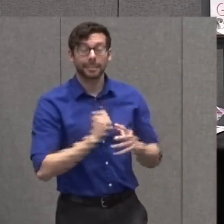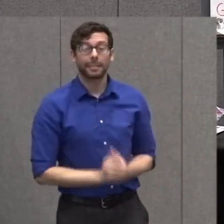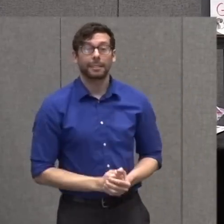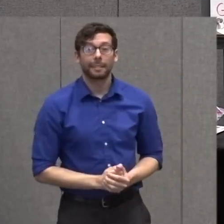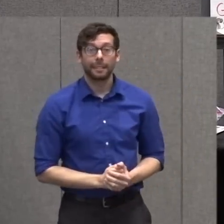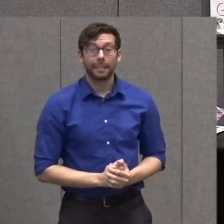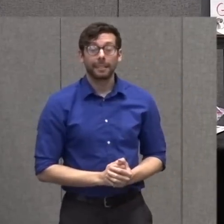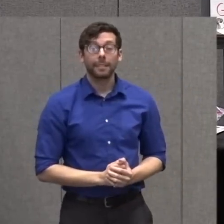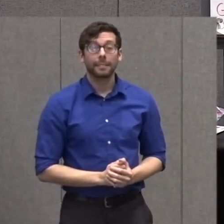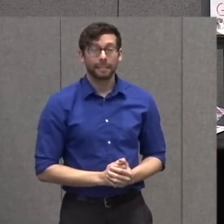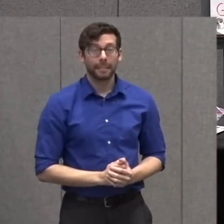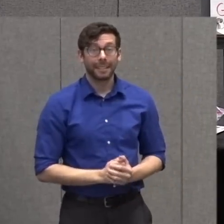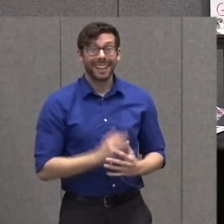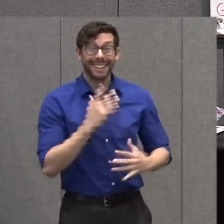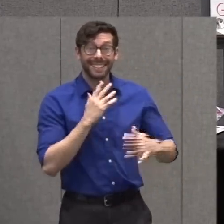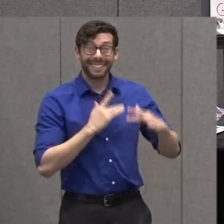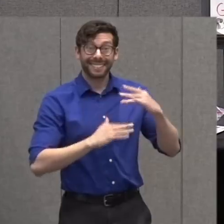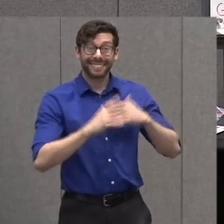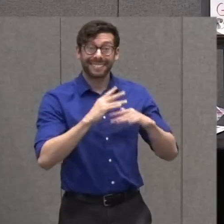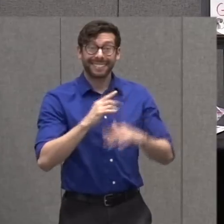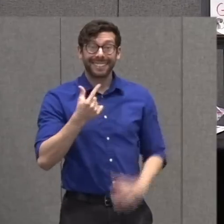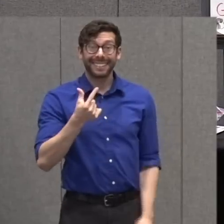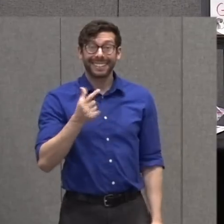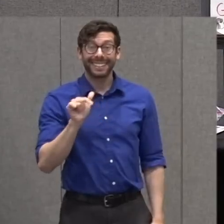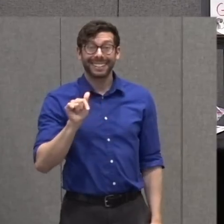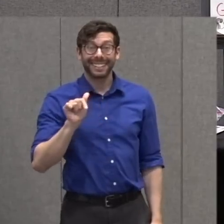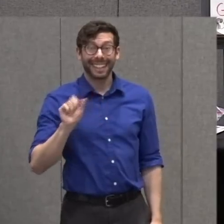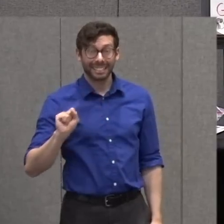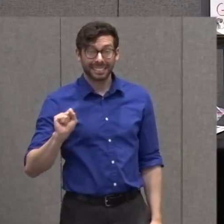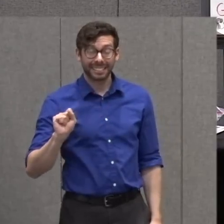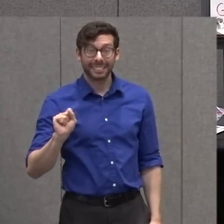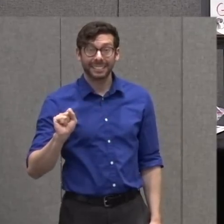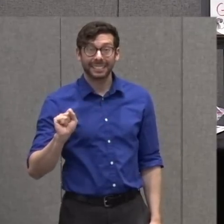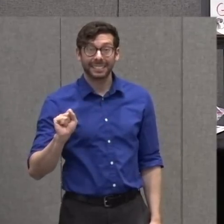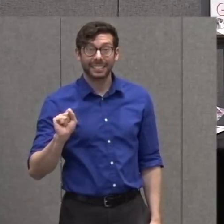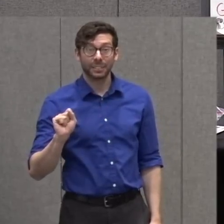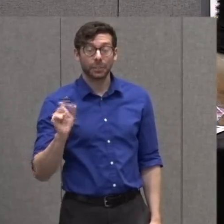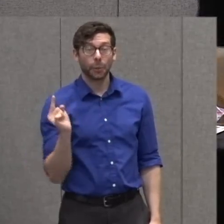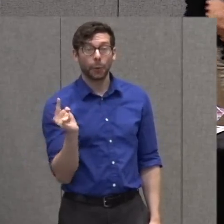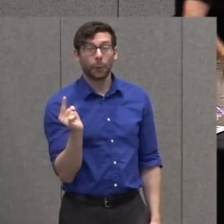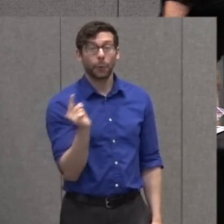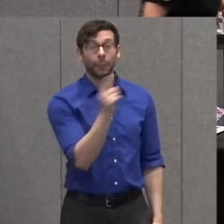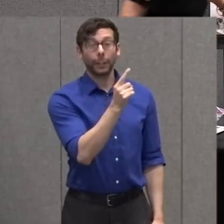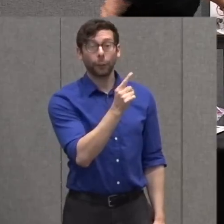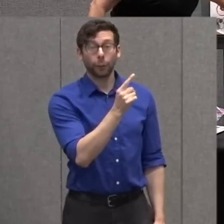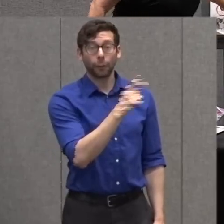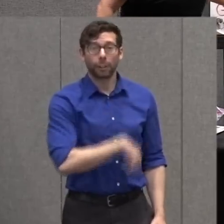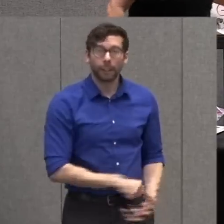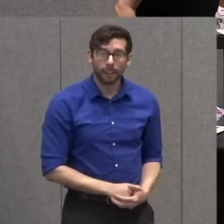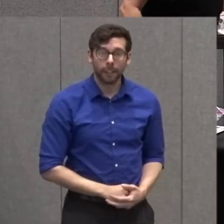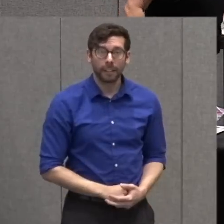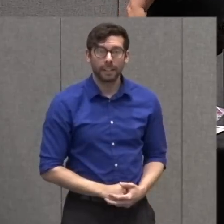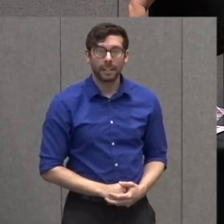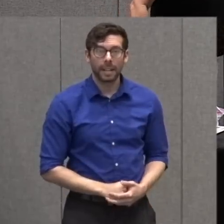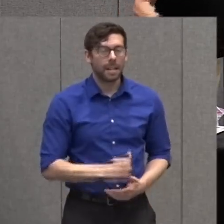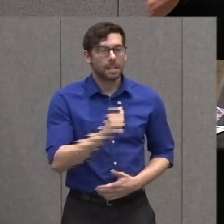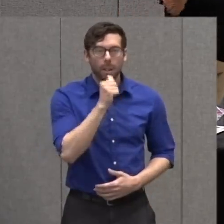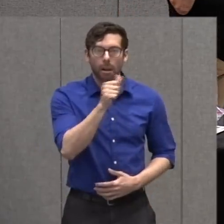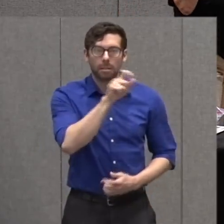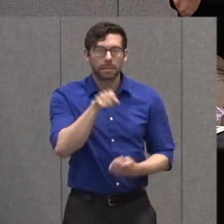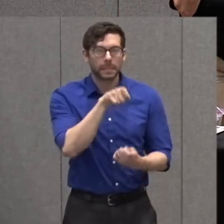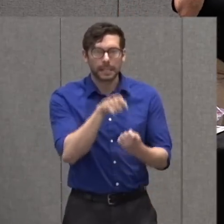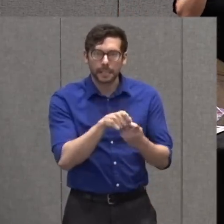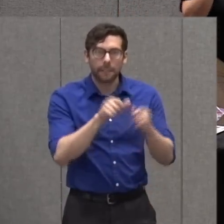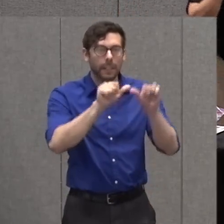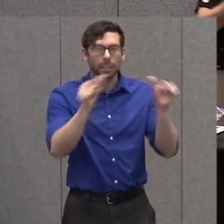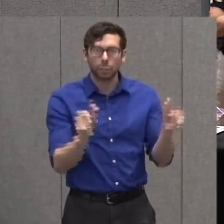Gas. Gas is over here. It has no definite shape or volume. It's things